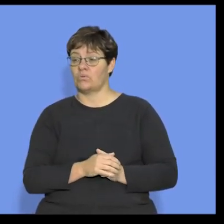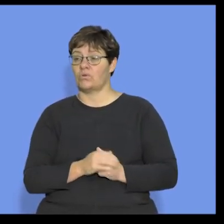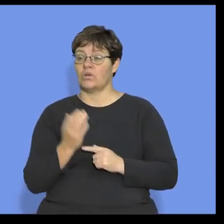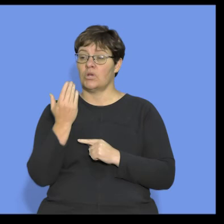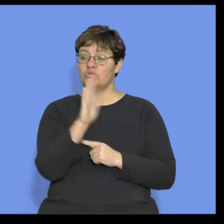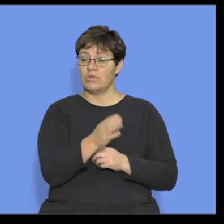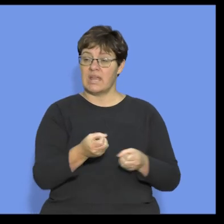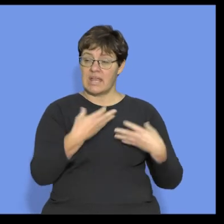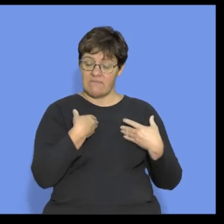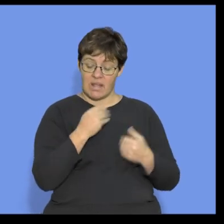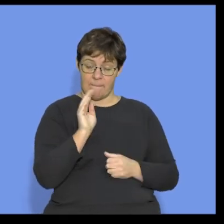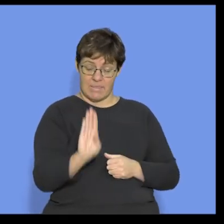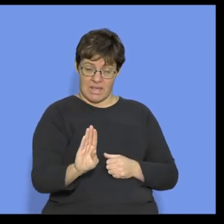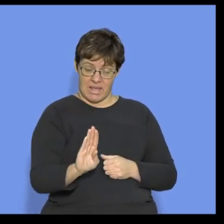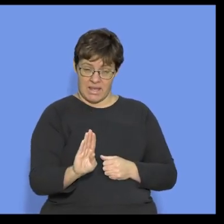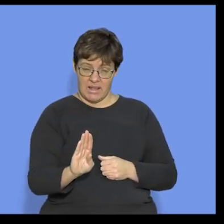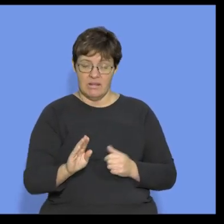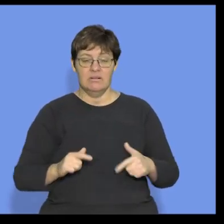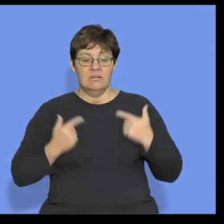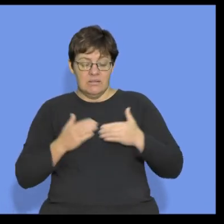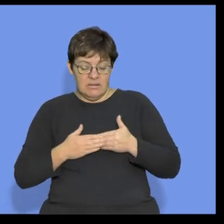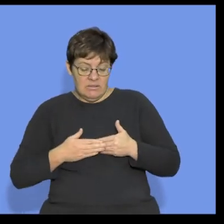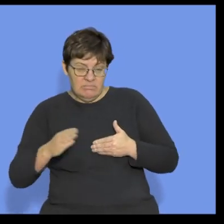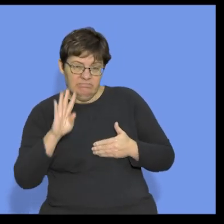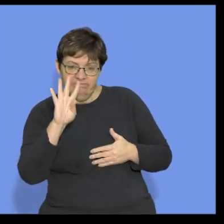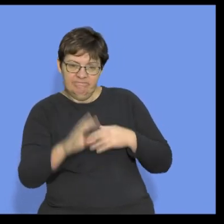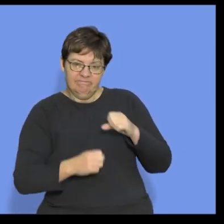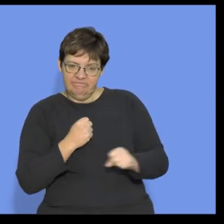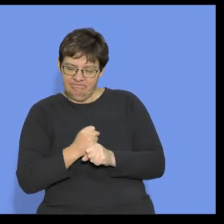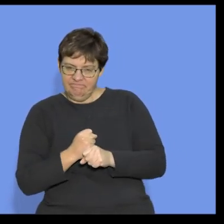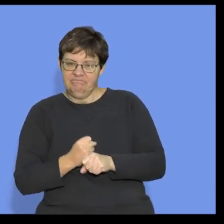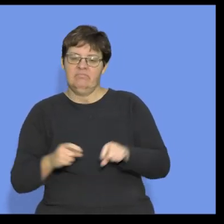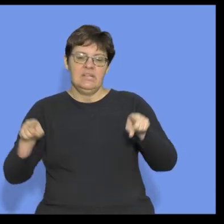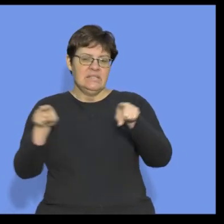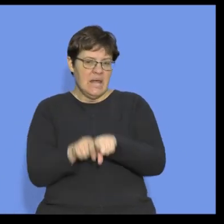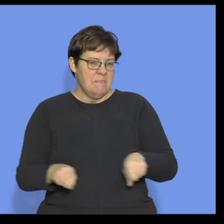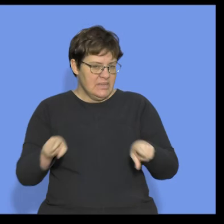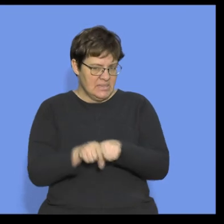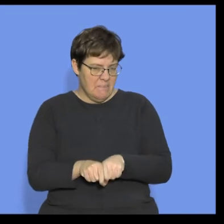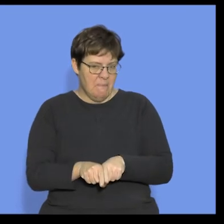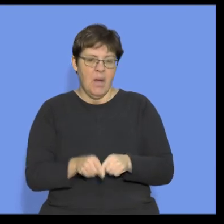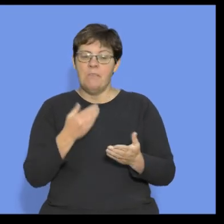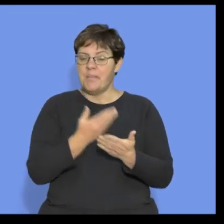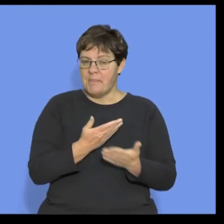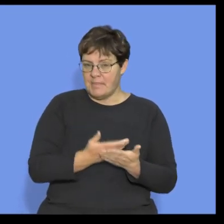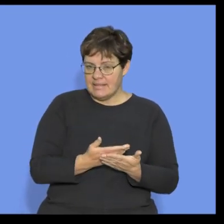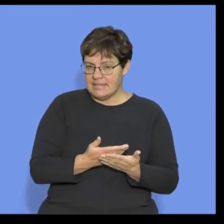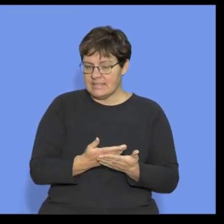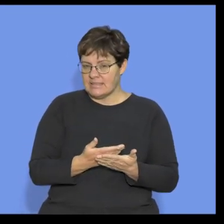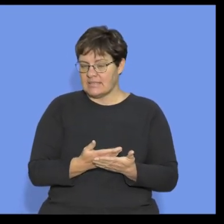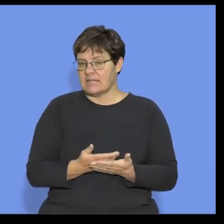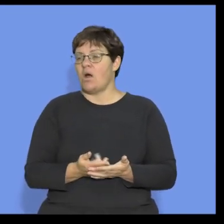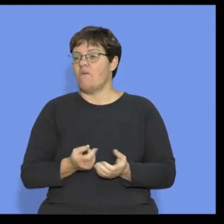the probability of tree given treatment B and living beyond 4 years is the same as the